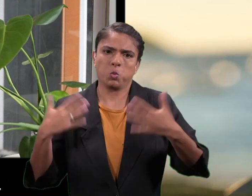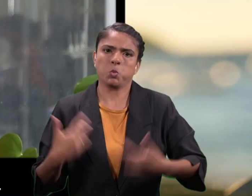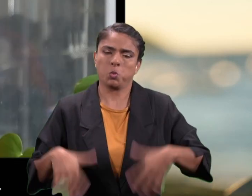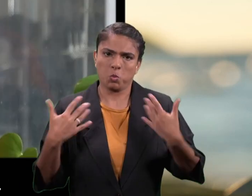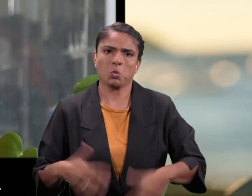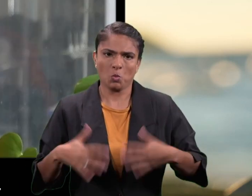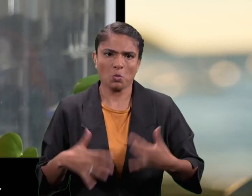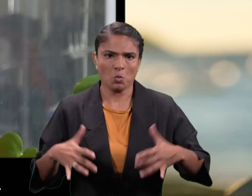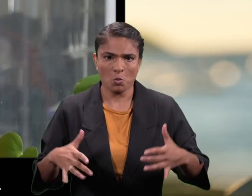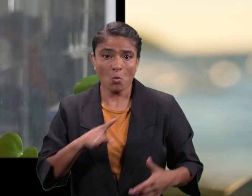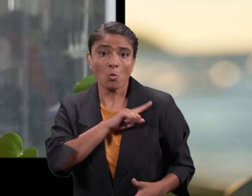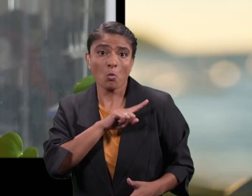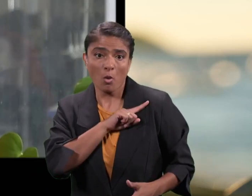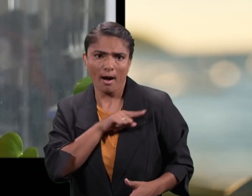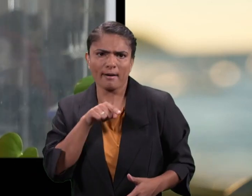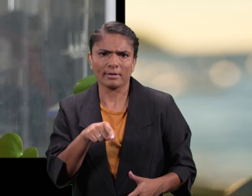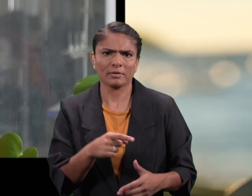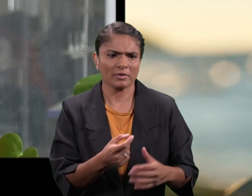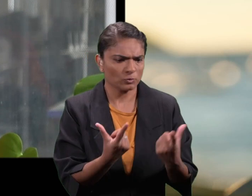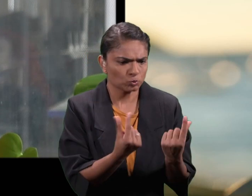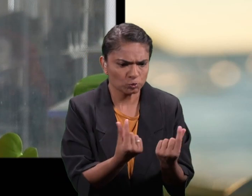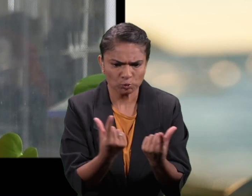way. Kakhulu.